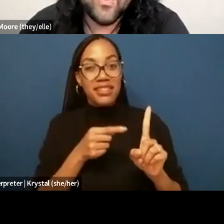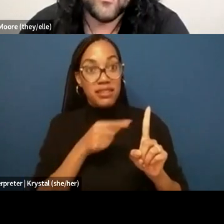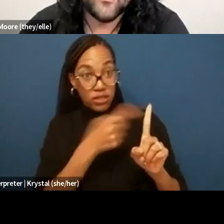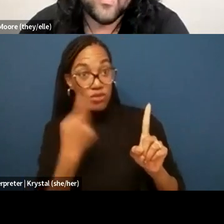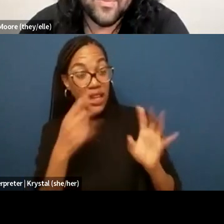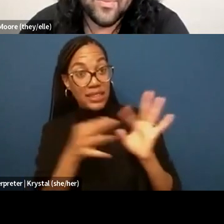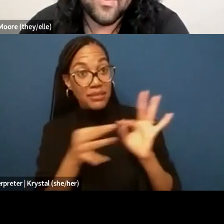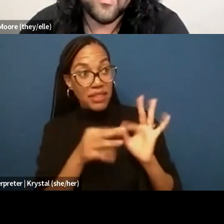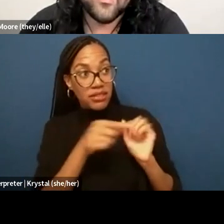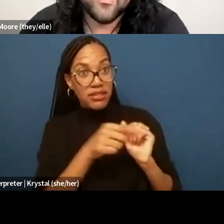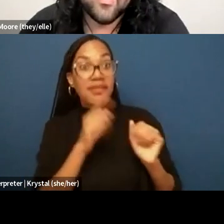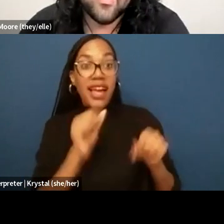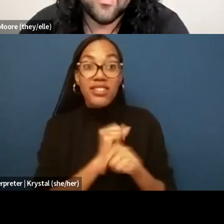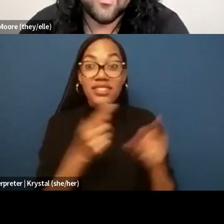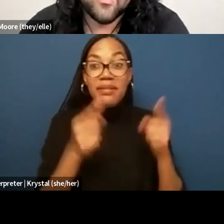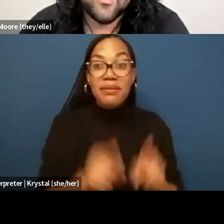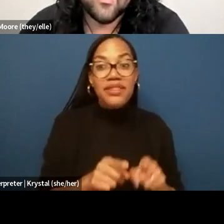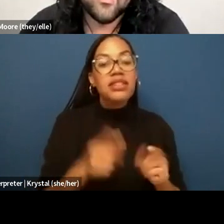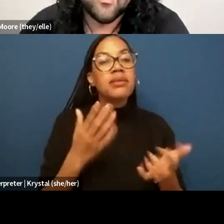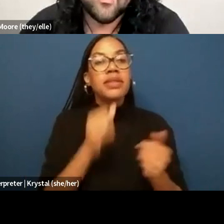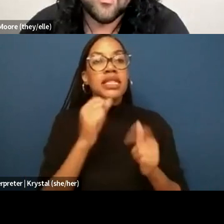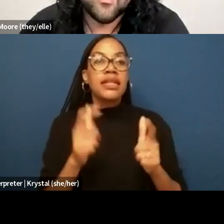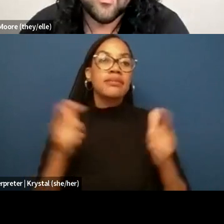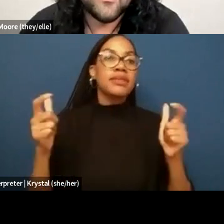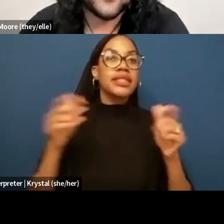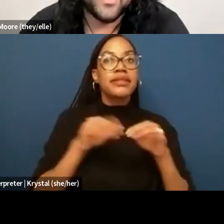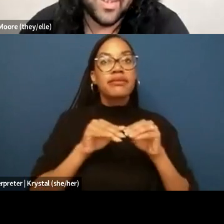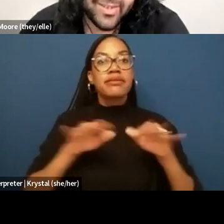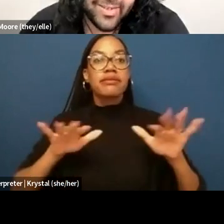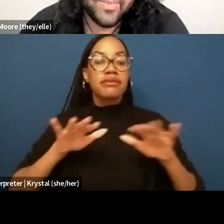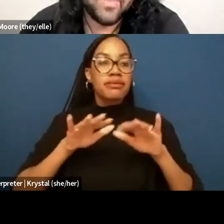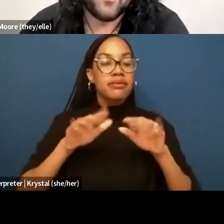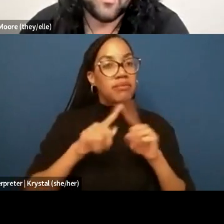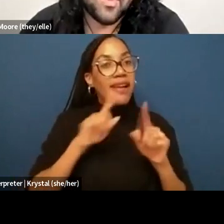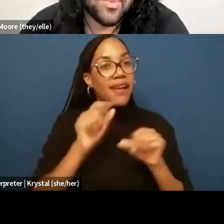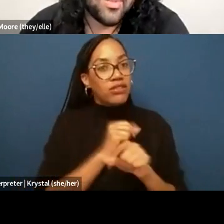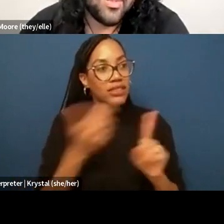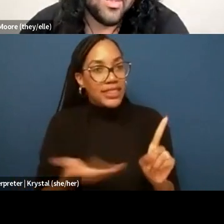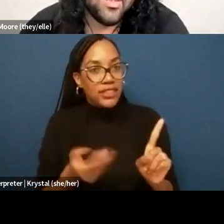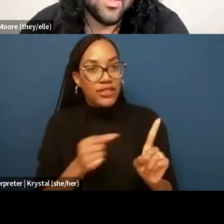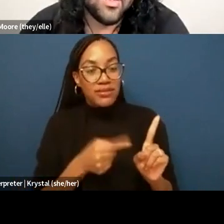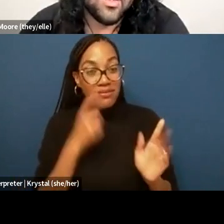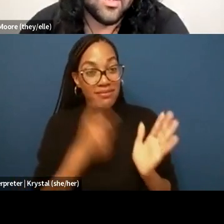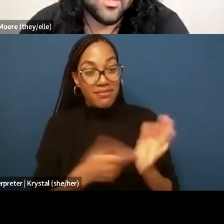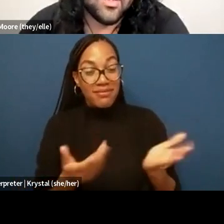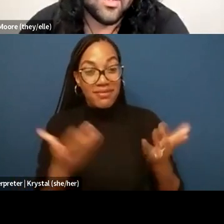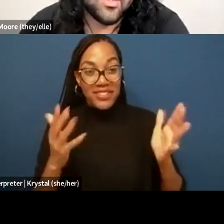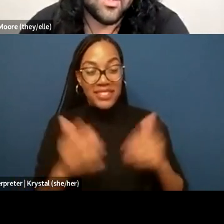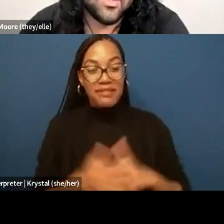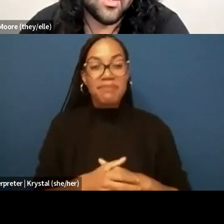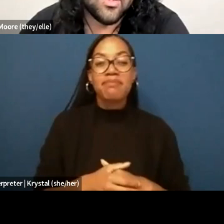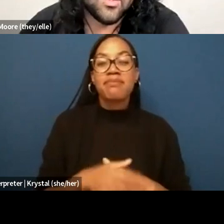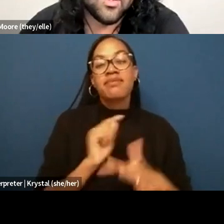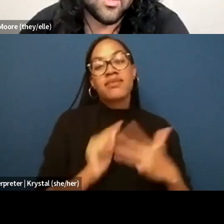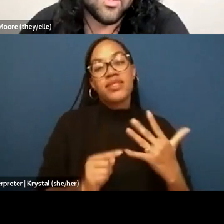that happens, maybe it doesn't happen on a big grand scale yet, but it's here, you know? So those are some of the things that are really important for me in the context